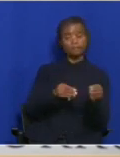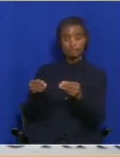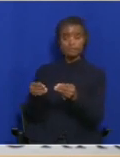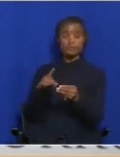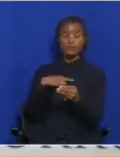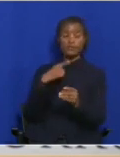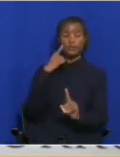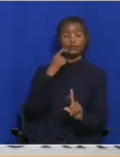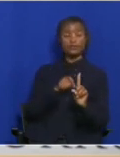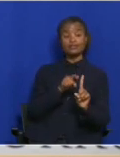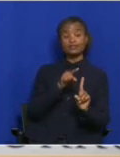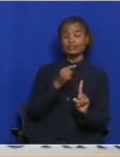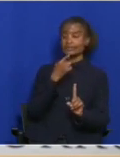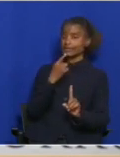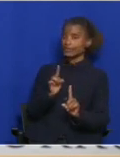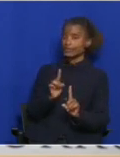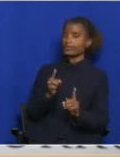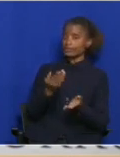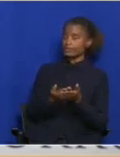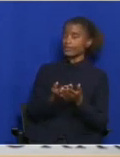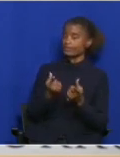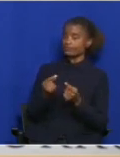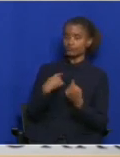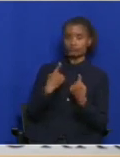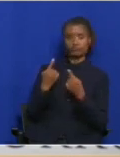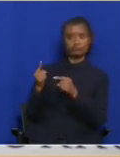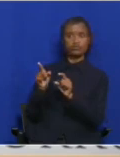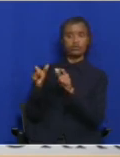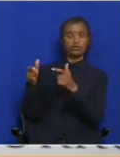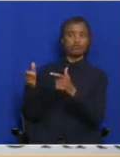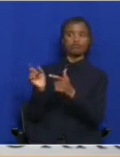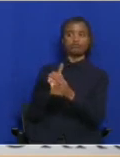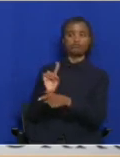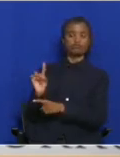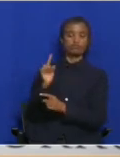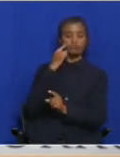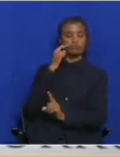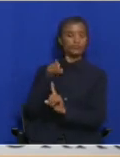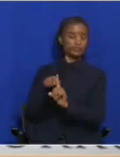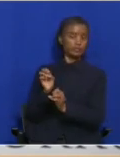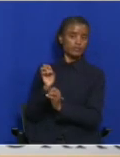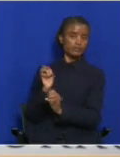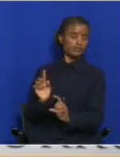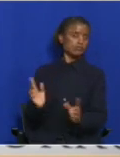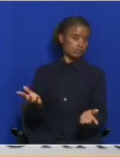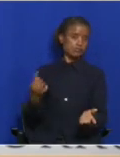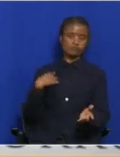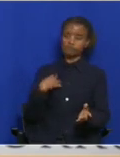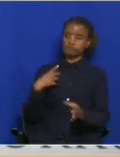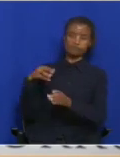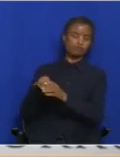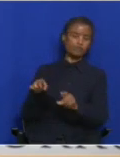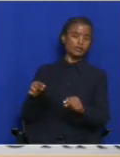I should be excused from giving the evidence. So why I mention that is because what our